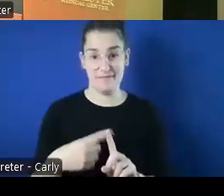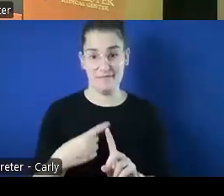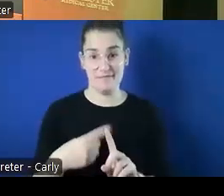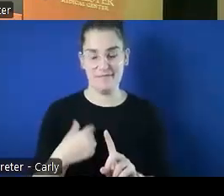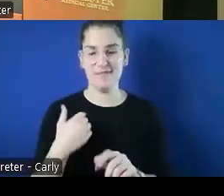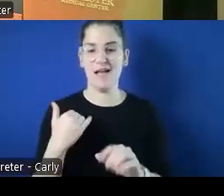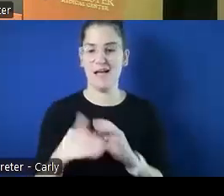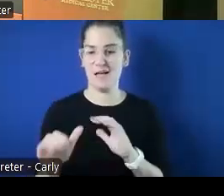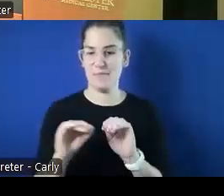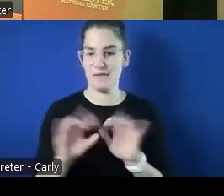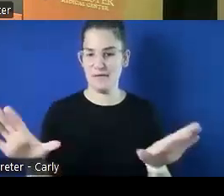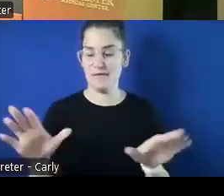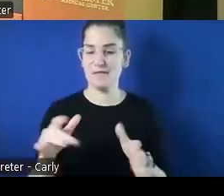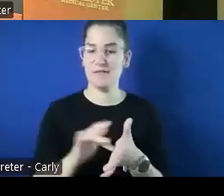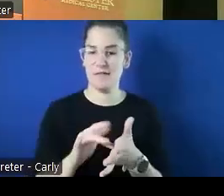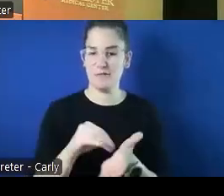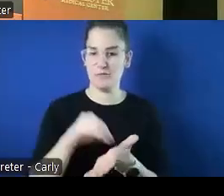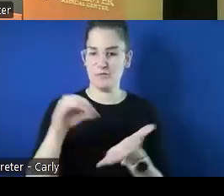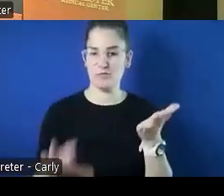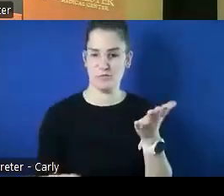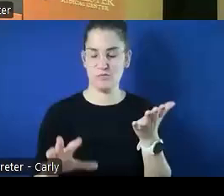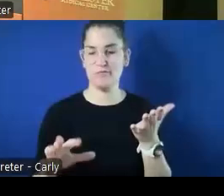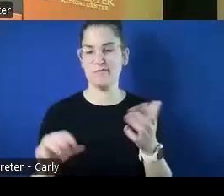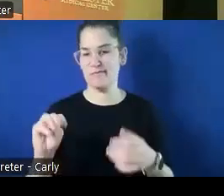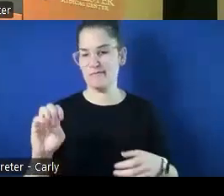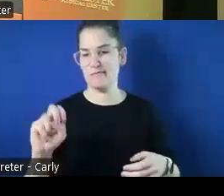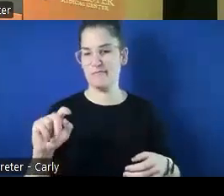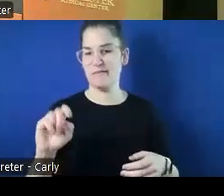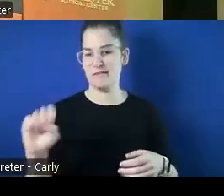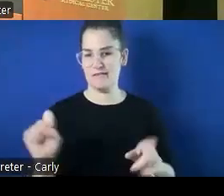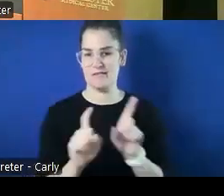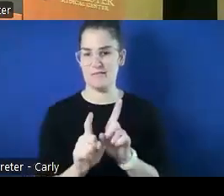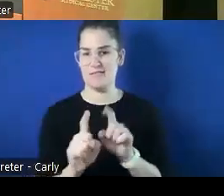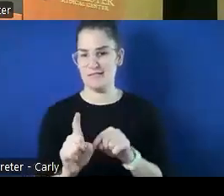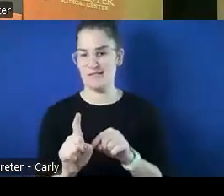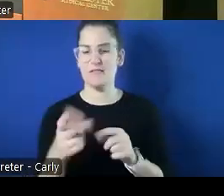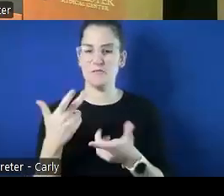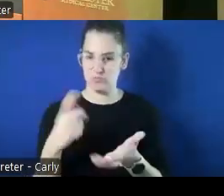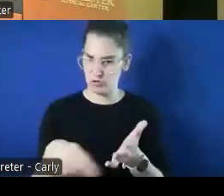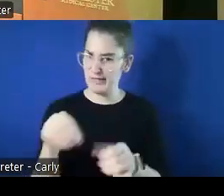an email to all the medical students that were mentees as a reminder to check in.